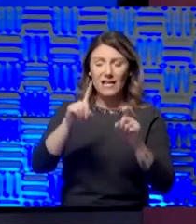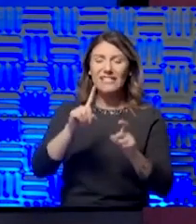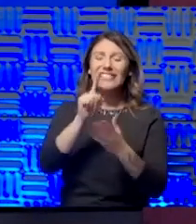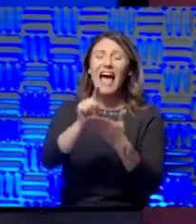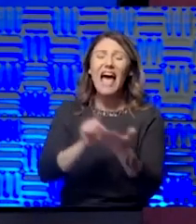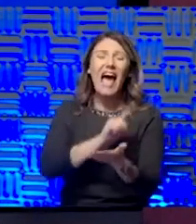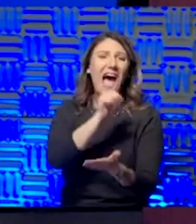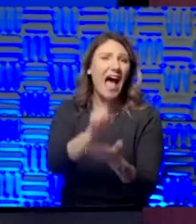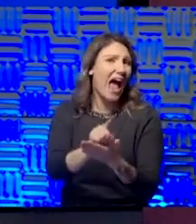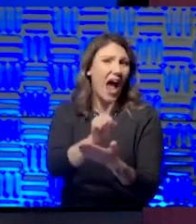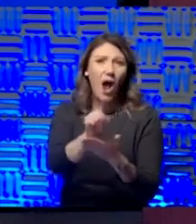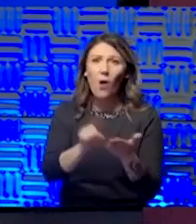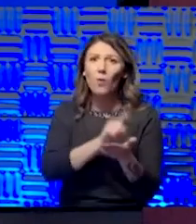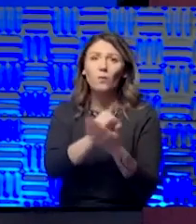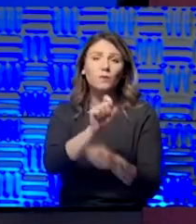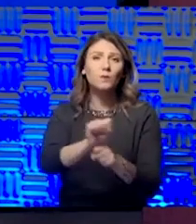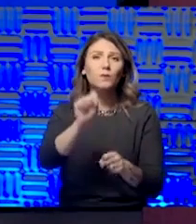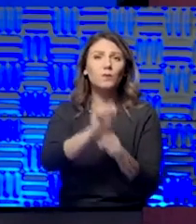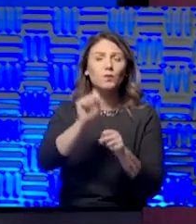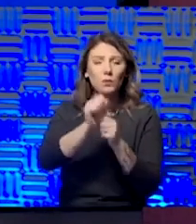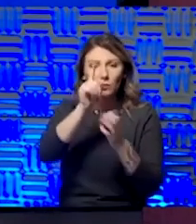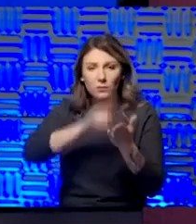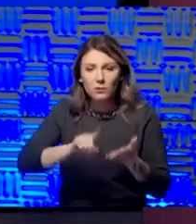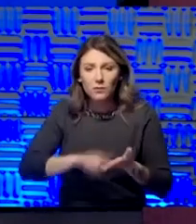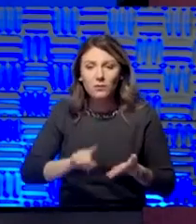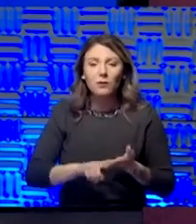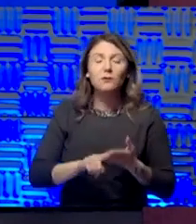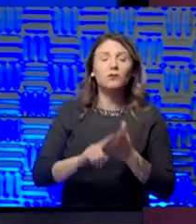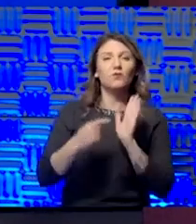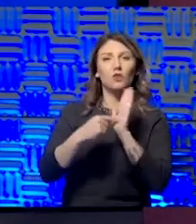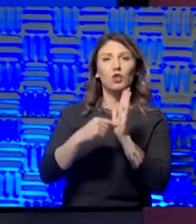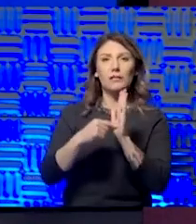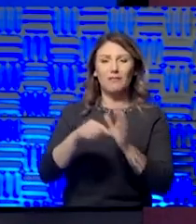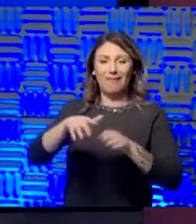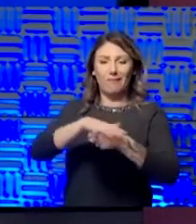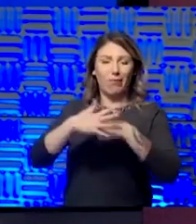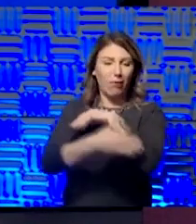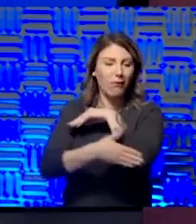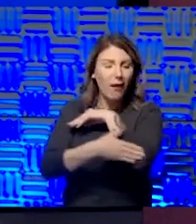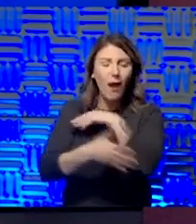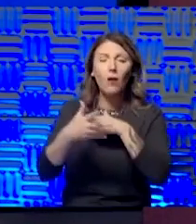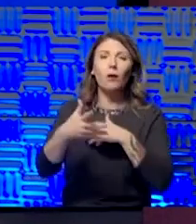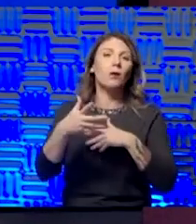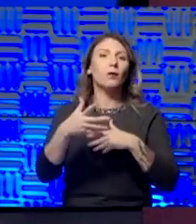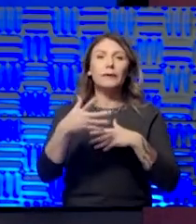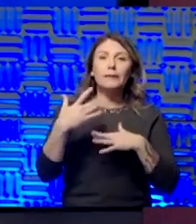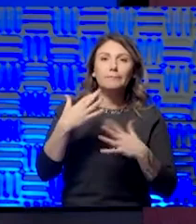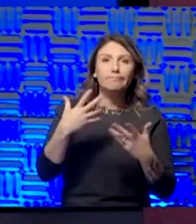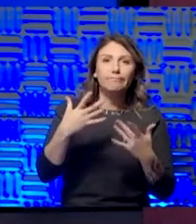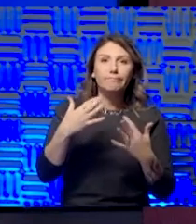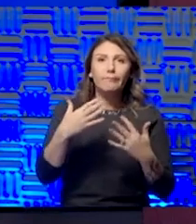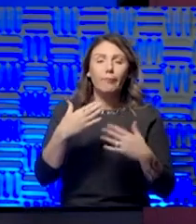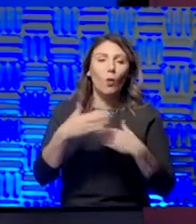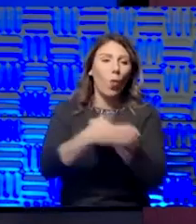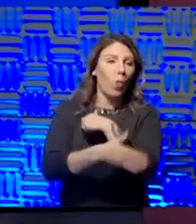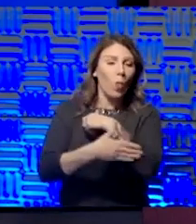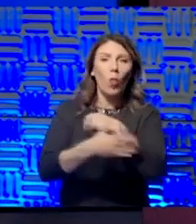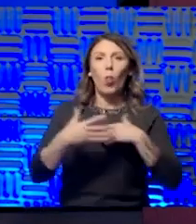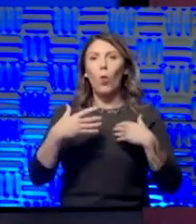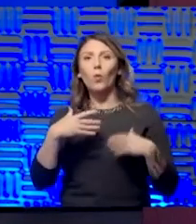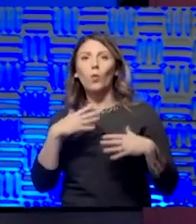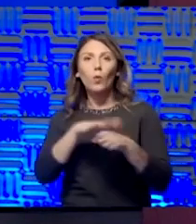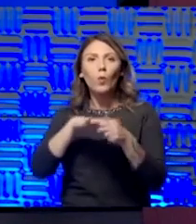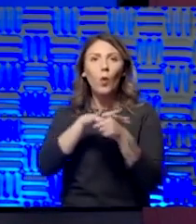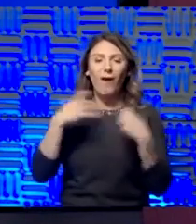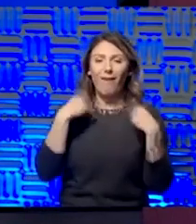that. And as an example, some of our local county health departments have two or four people to do contact tracing. Well, you know, you get 10 people positive